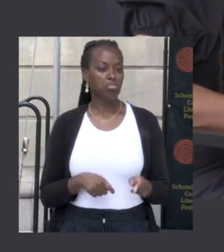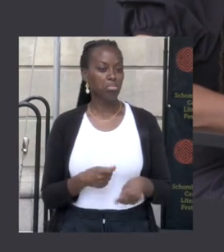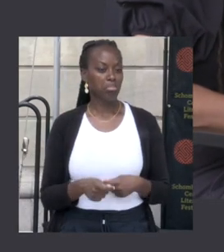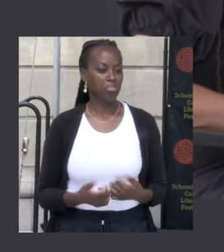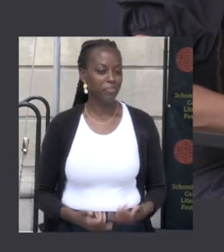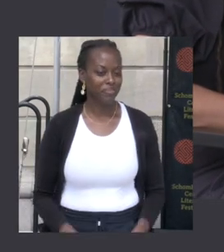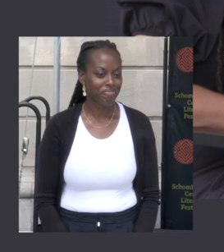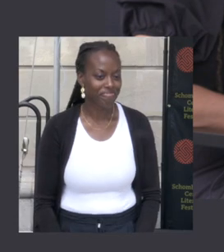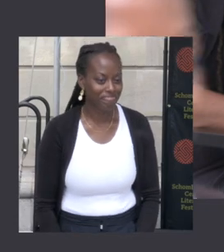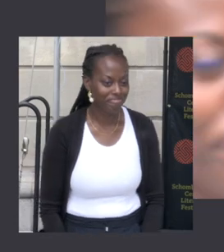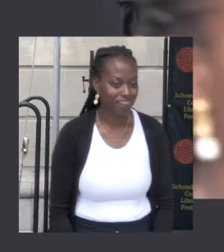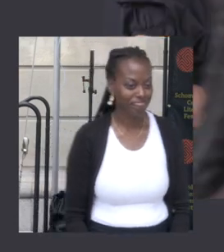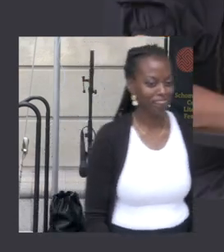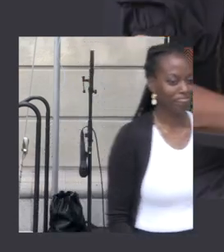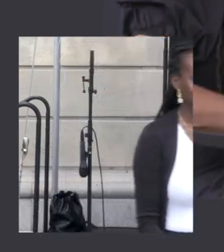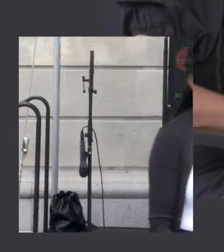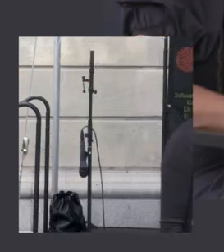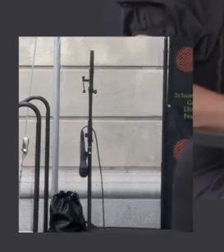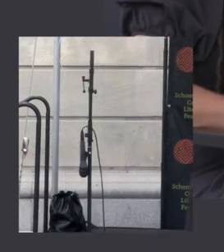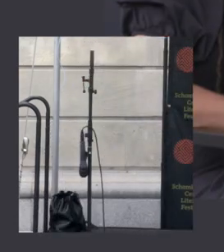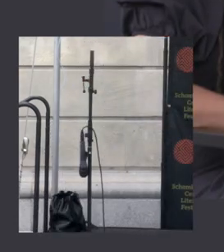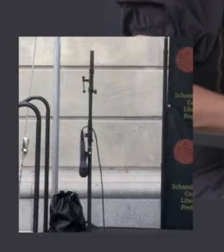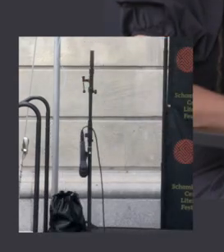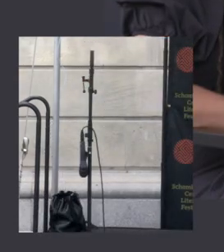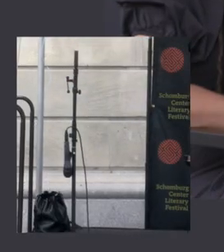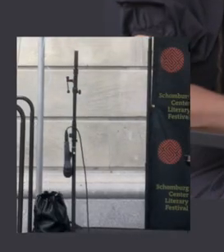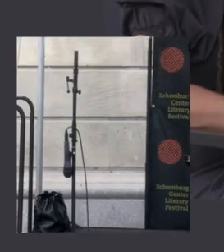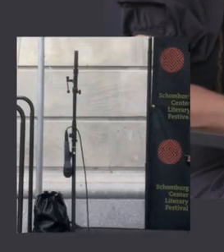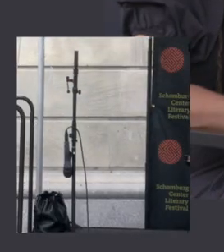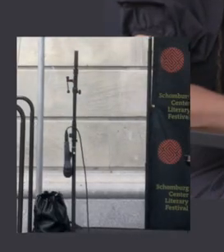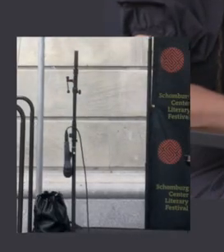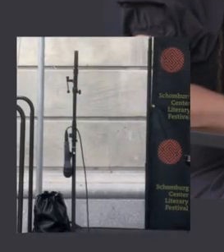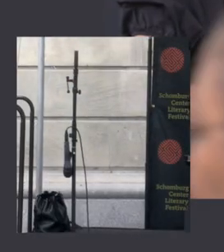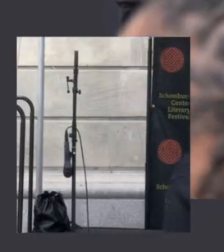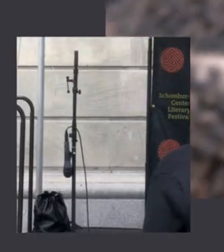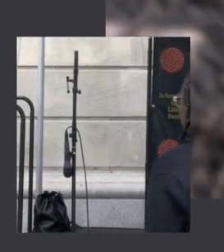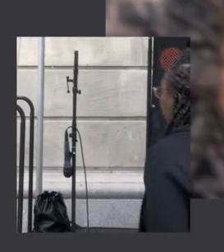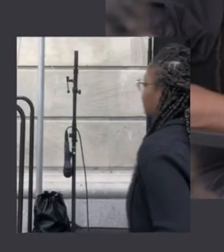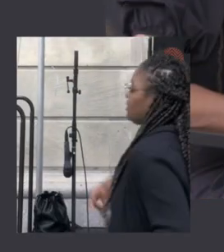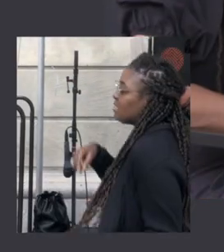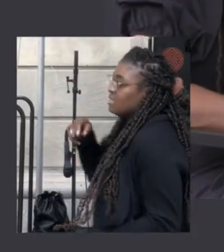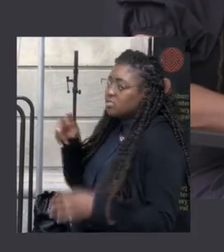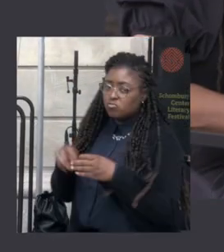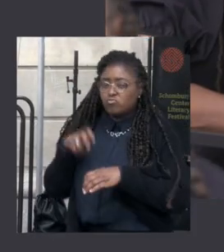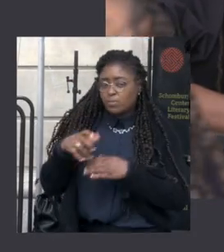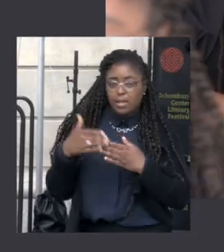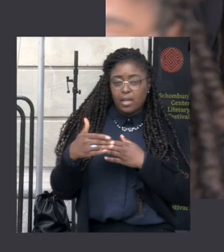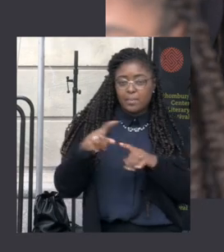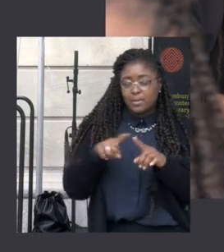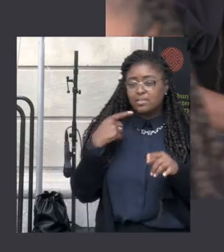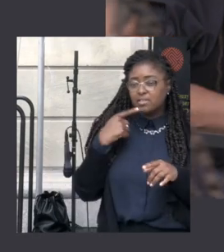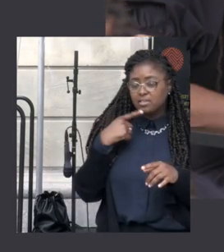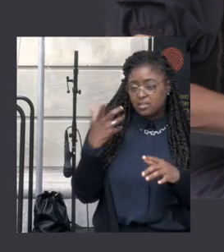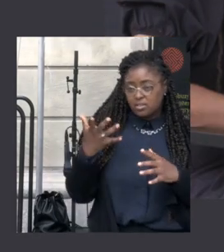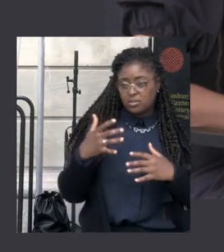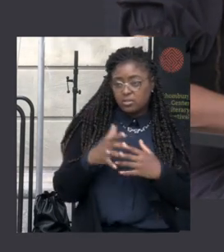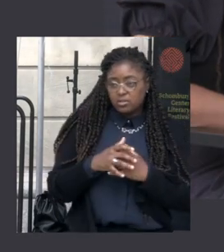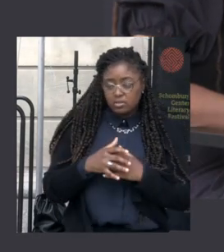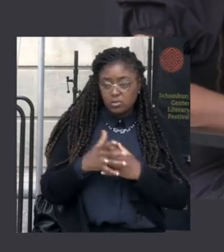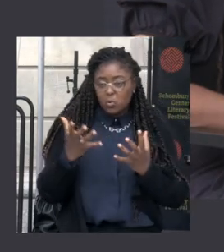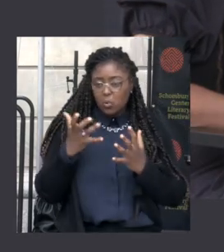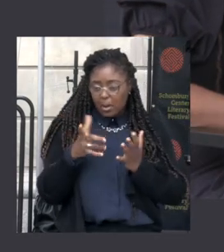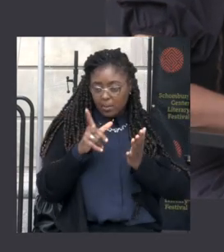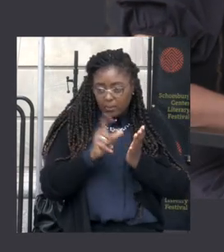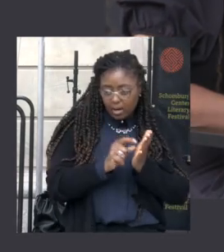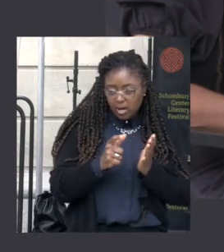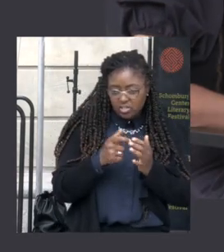question? So this is skipping ahead a little bit. But when you say that you want Four Color Books, which is your editor-in-chief, it's the imprint, it's under